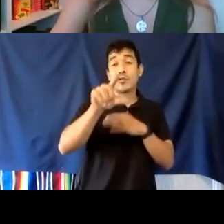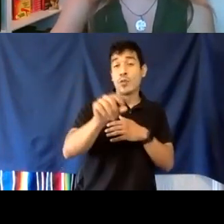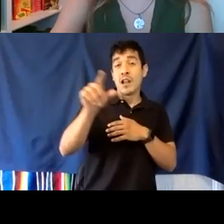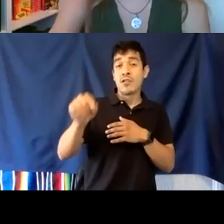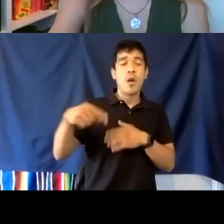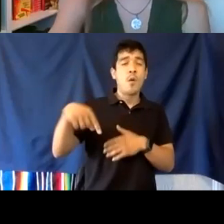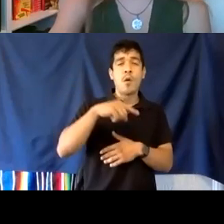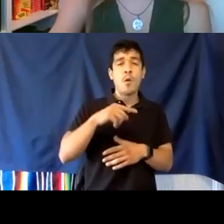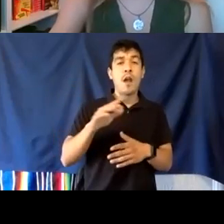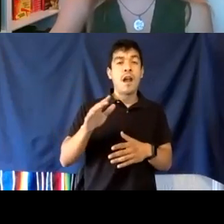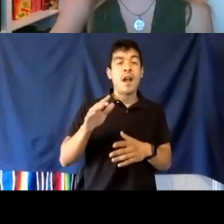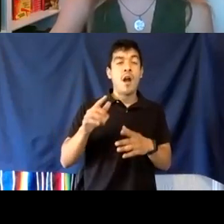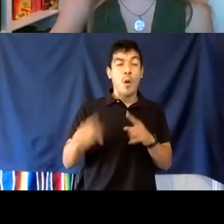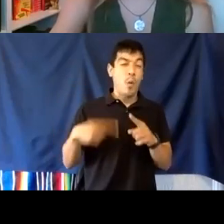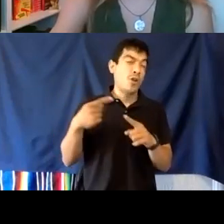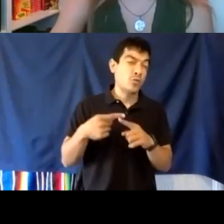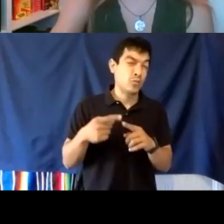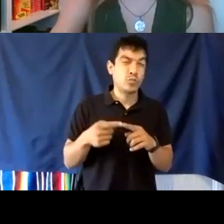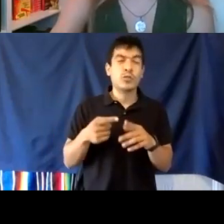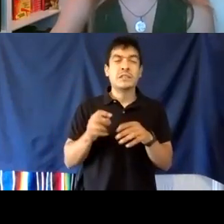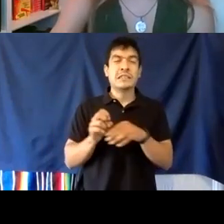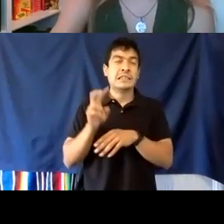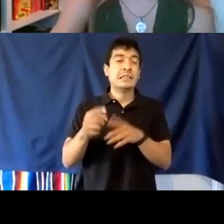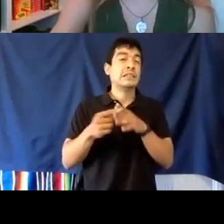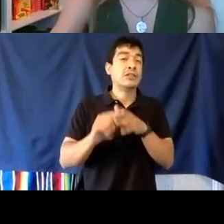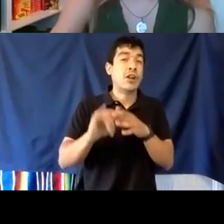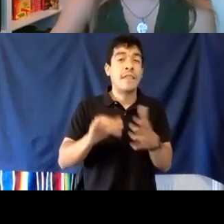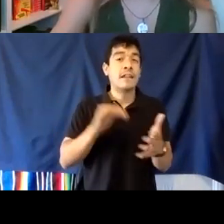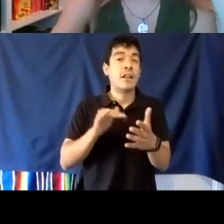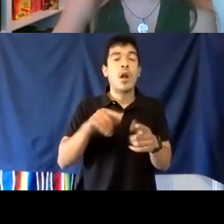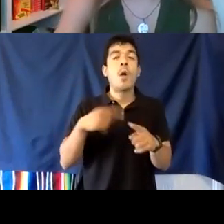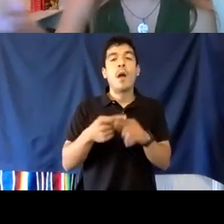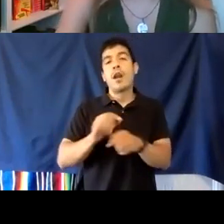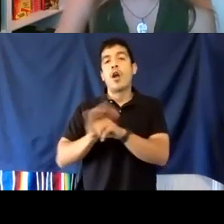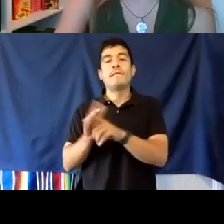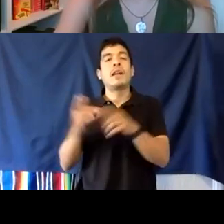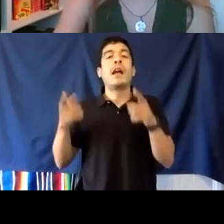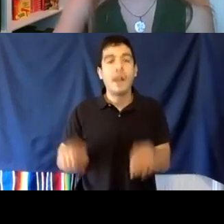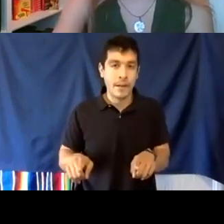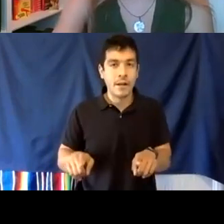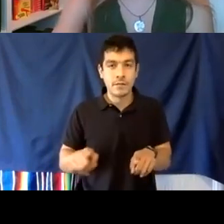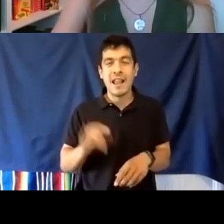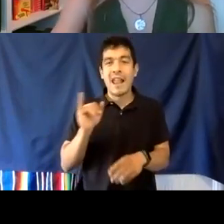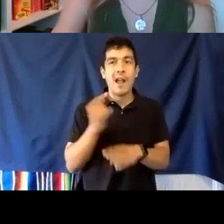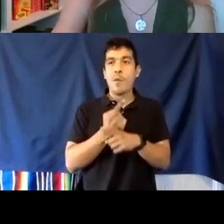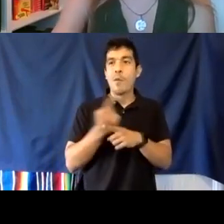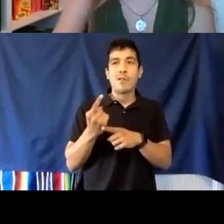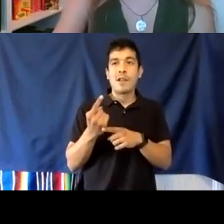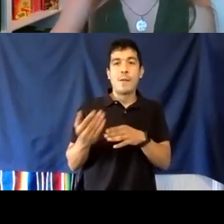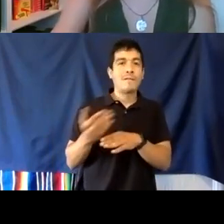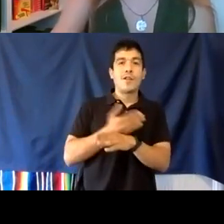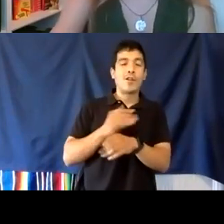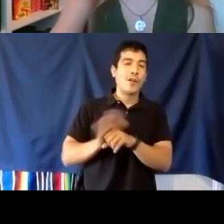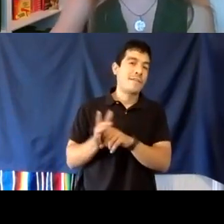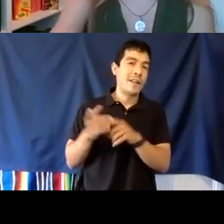were about to launch the study again, the data collection part, when the pandemic hit. Like literally we were a week away. And so for